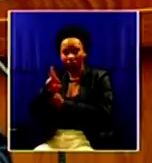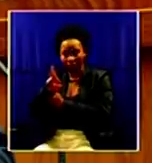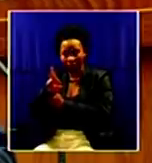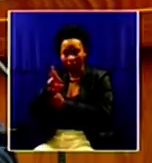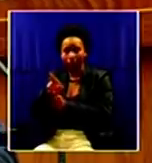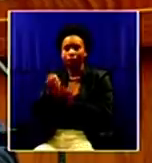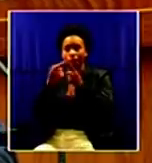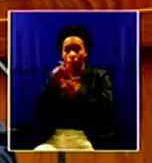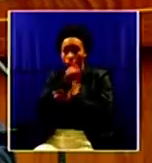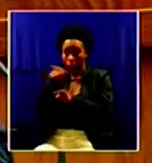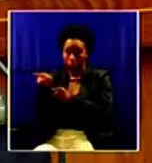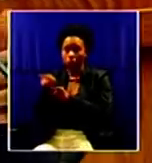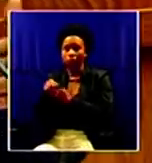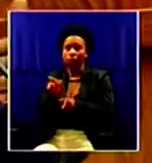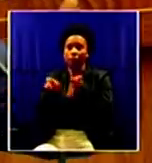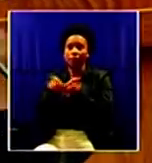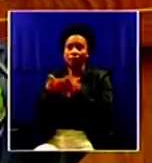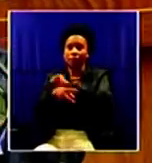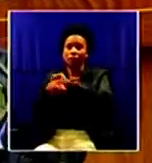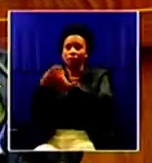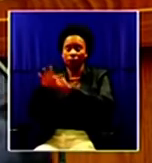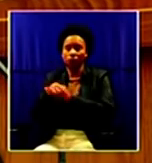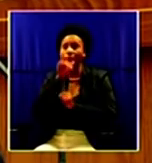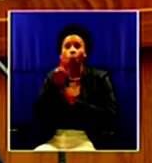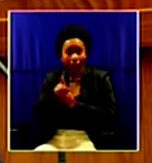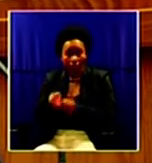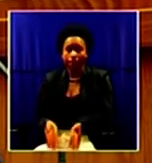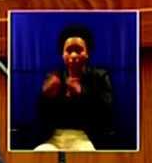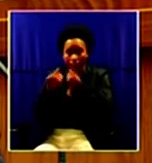fiscus. In other words, they've recovered.